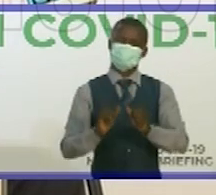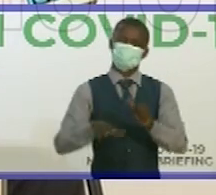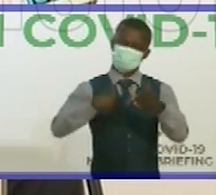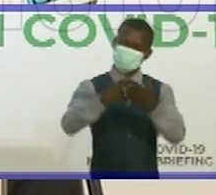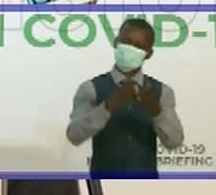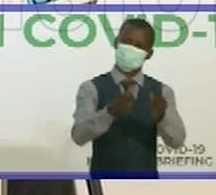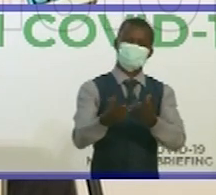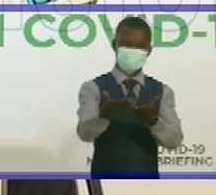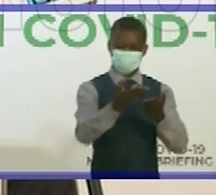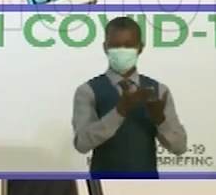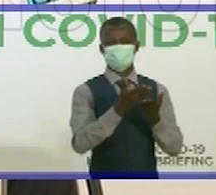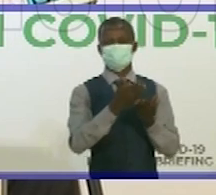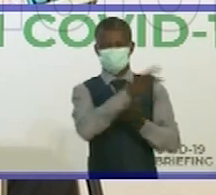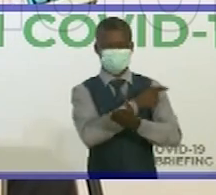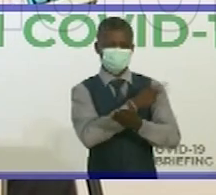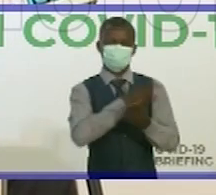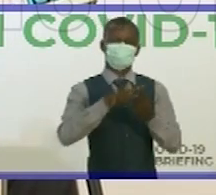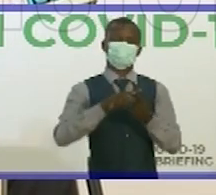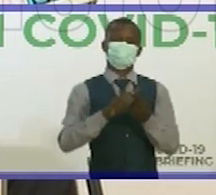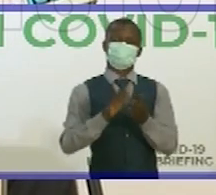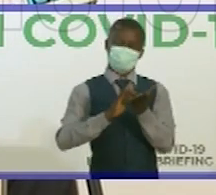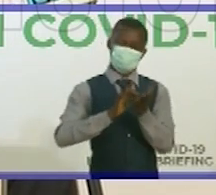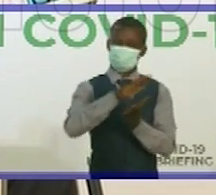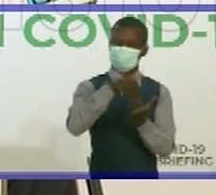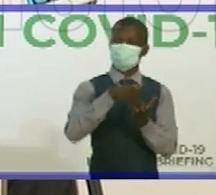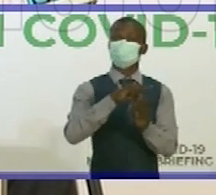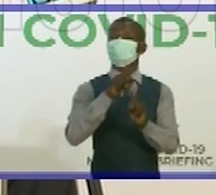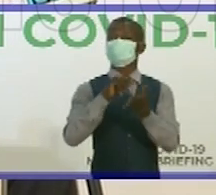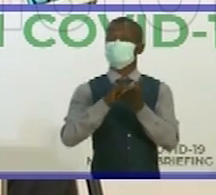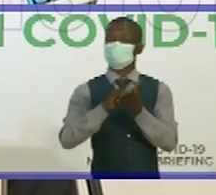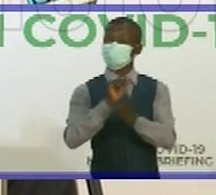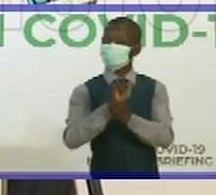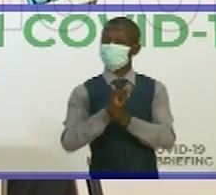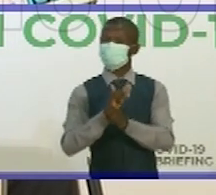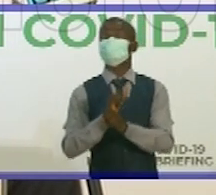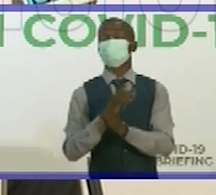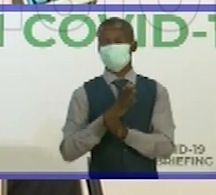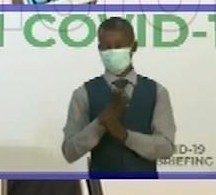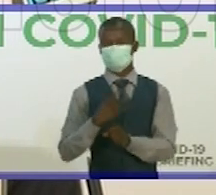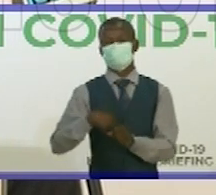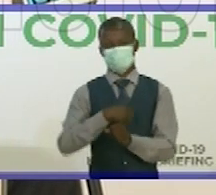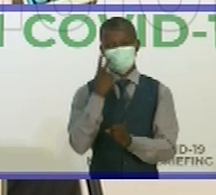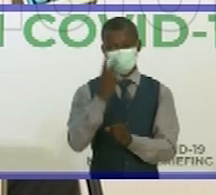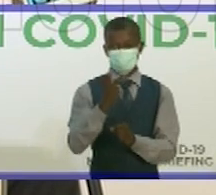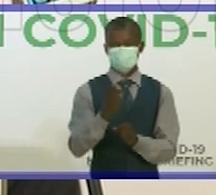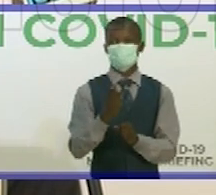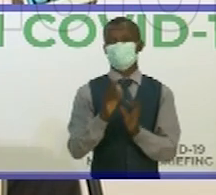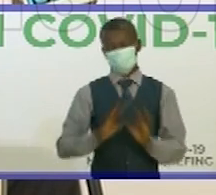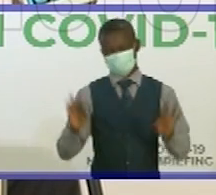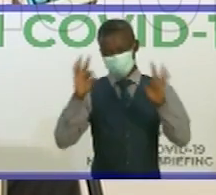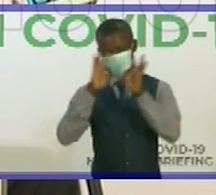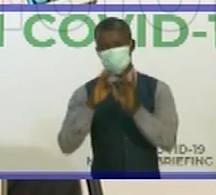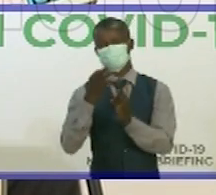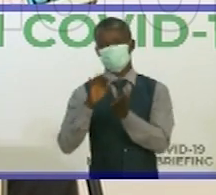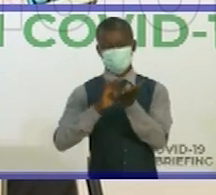and take them to a designated treatment center. So when that system starts working, we see the value of a